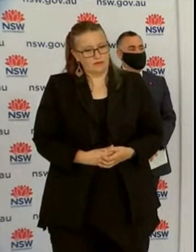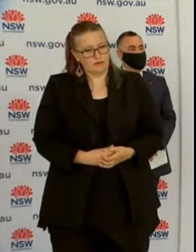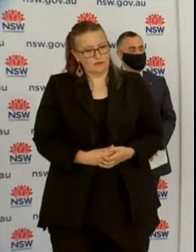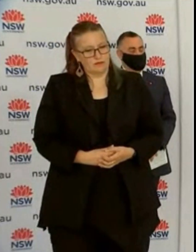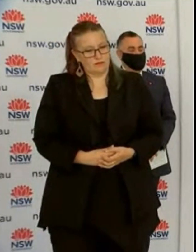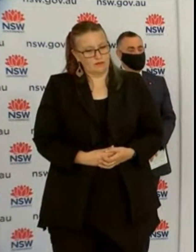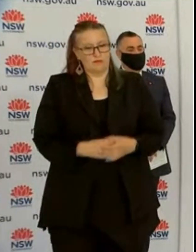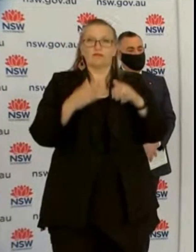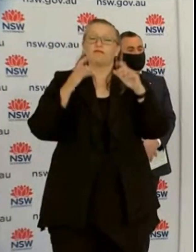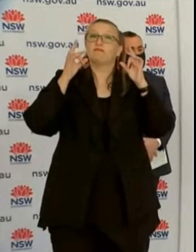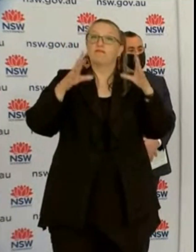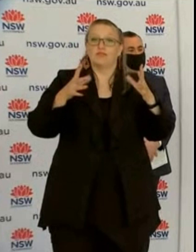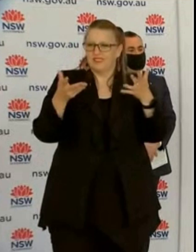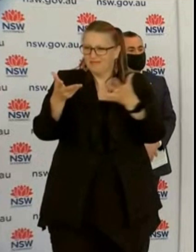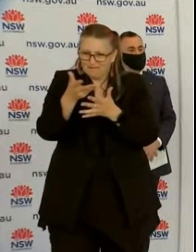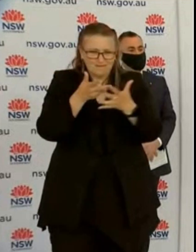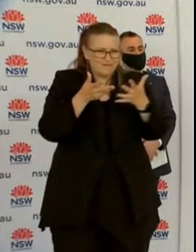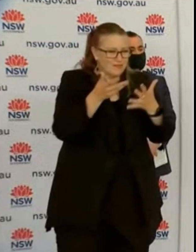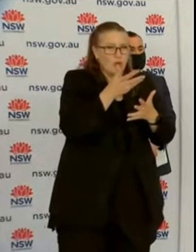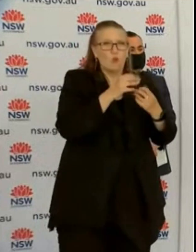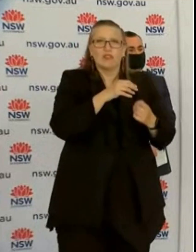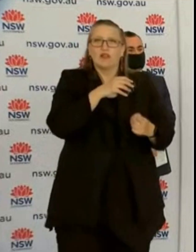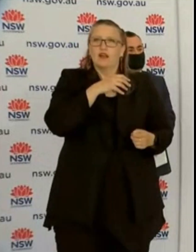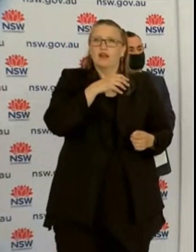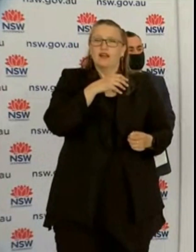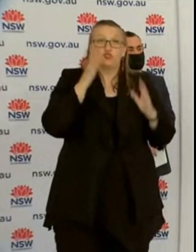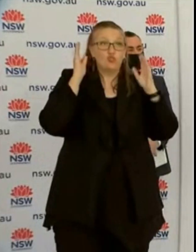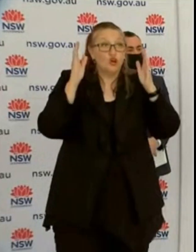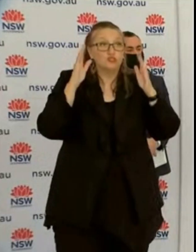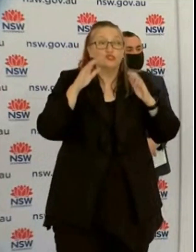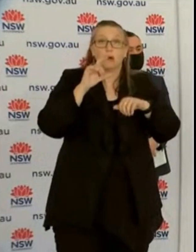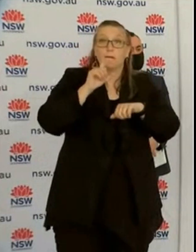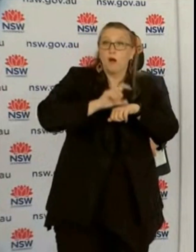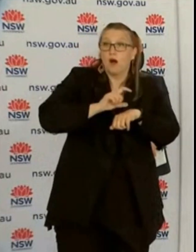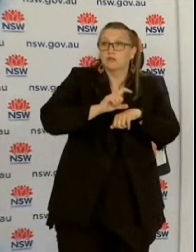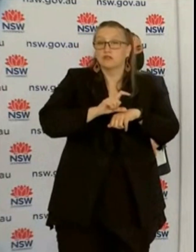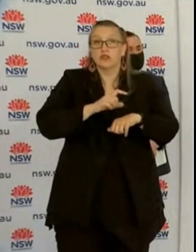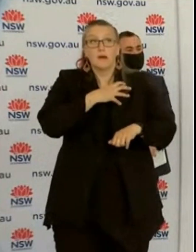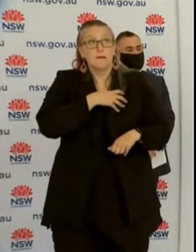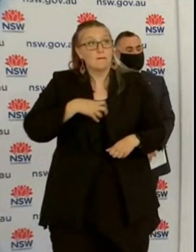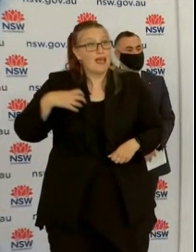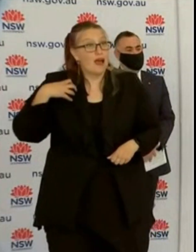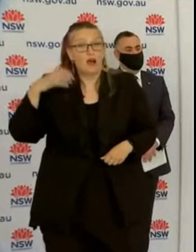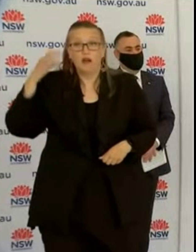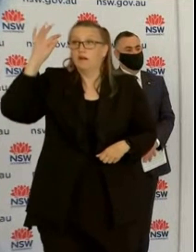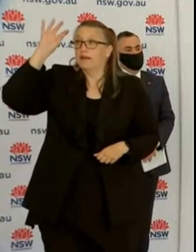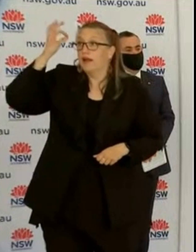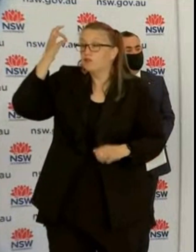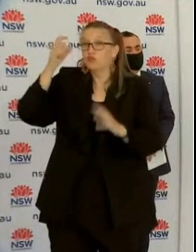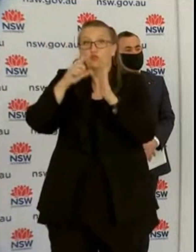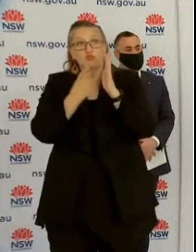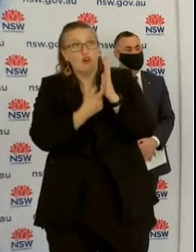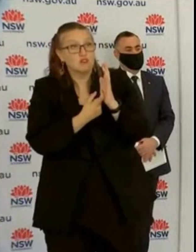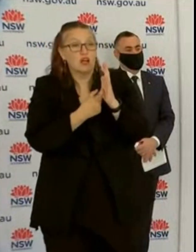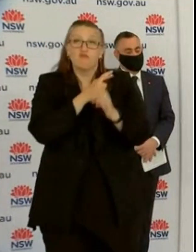very diverse and distinct communities, there was a lot of hesitation about the vaccine. And now we've seen those communities step up